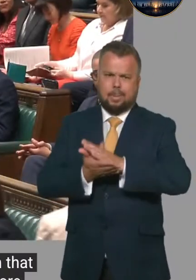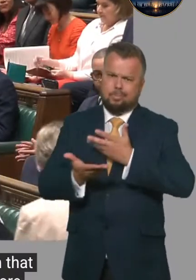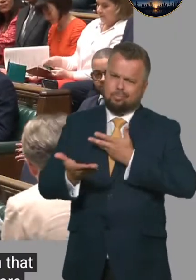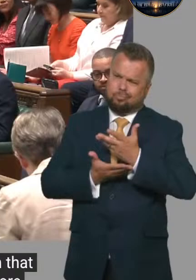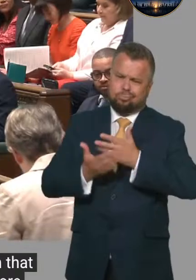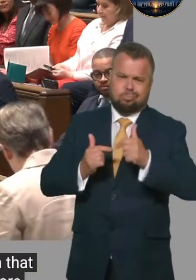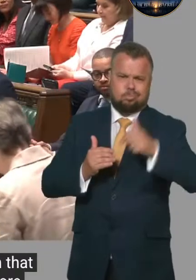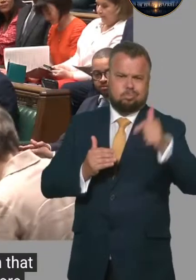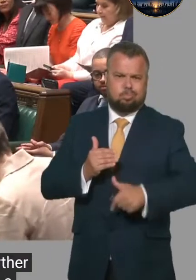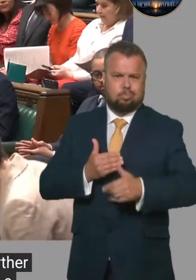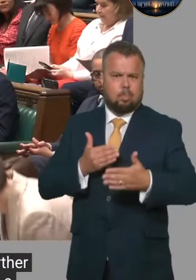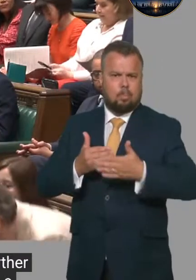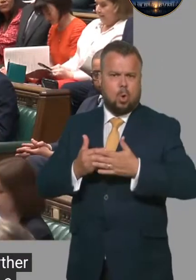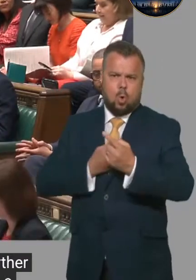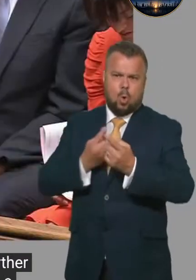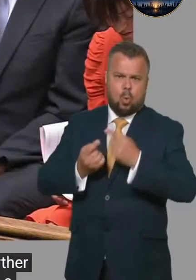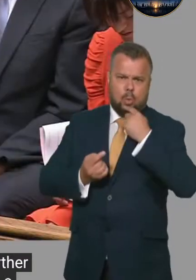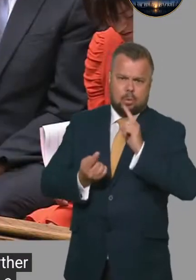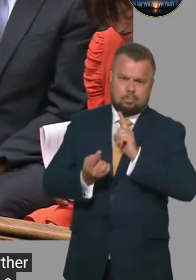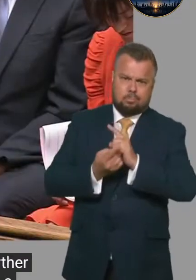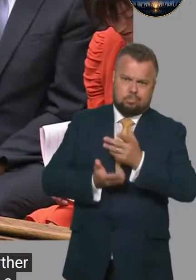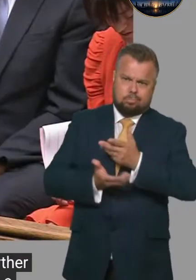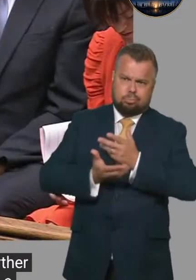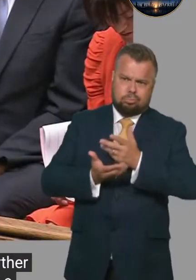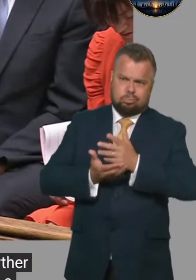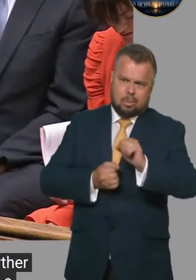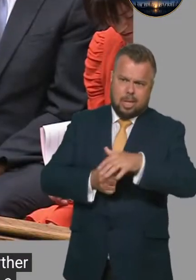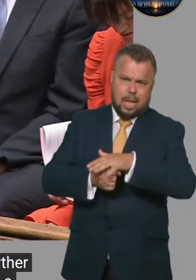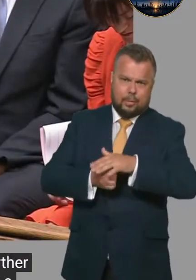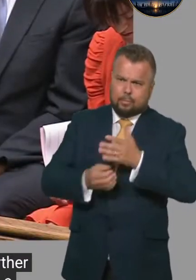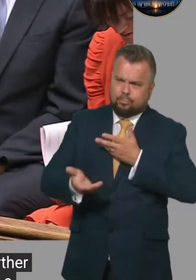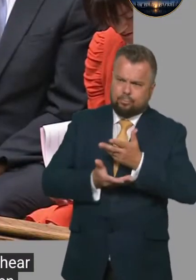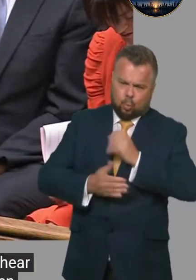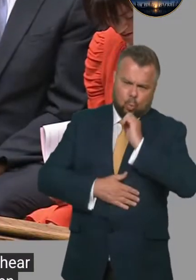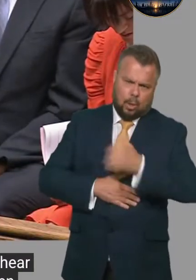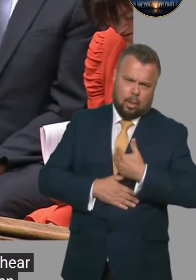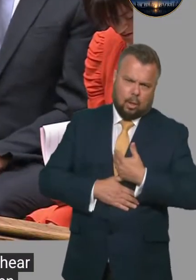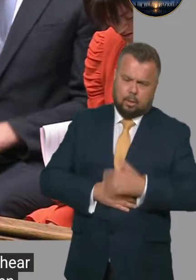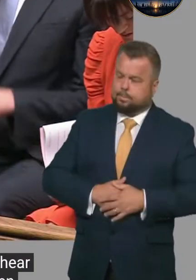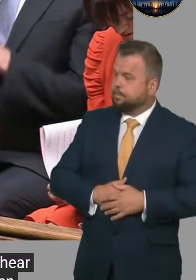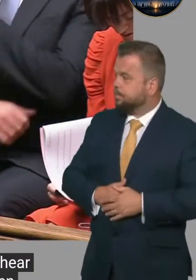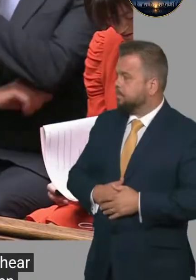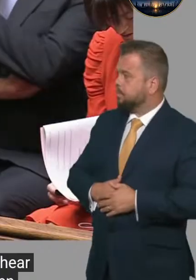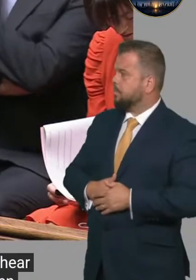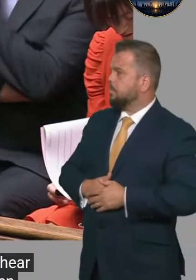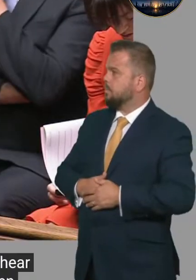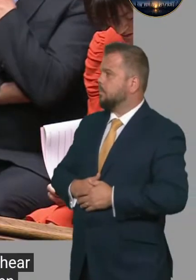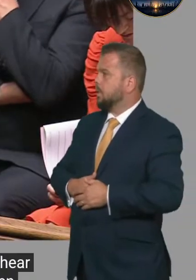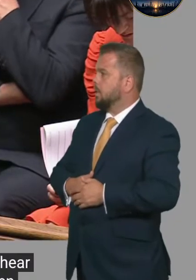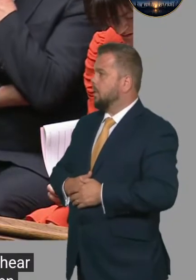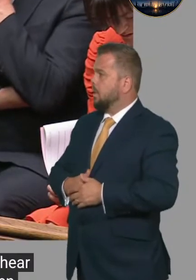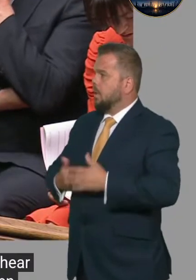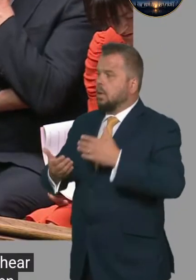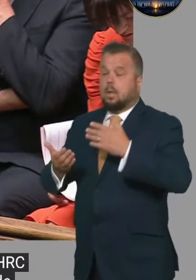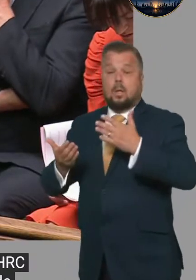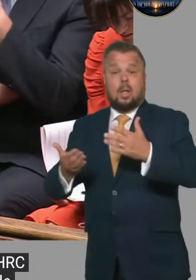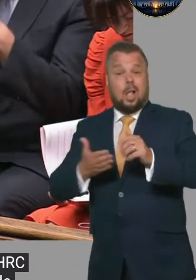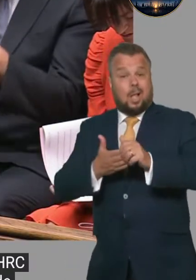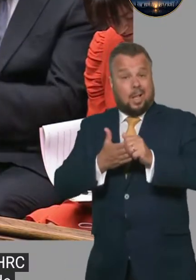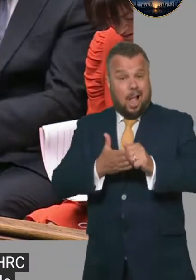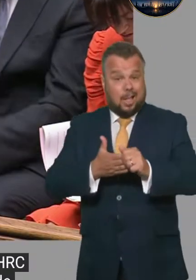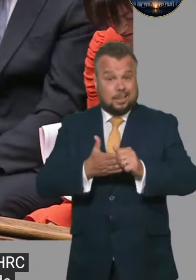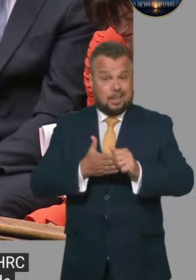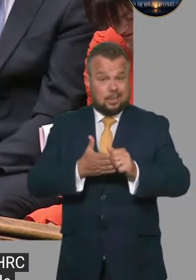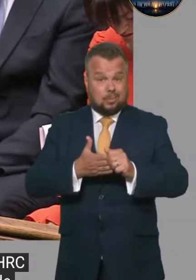guidelines were to provide clarity. However, washing facilities adaptations will be difficult and costly for businesses, and providers like